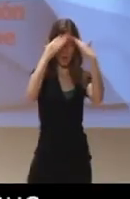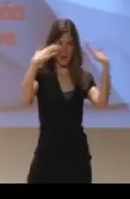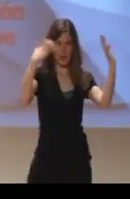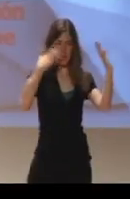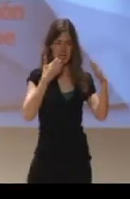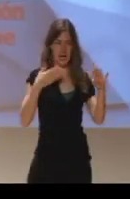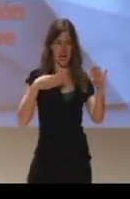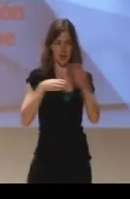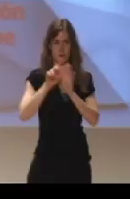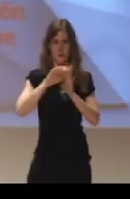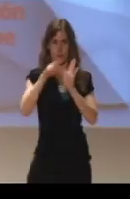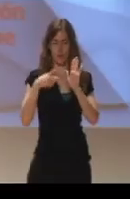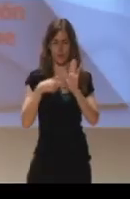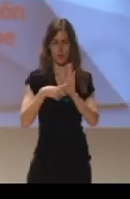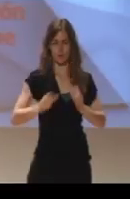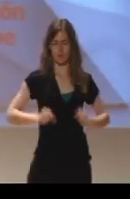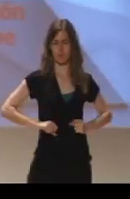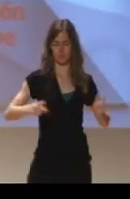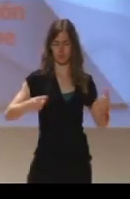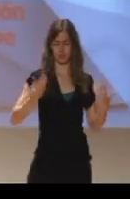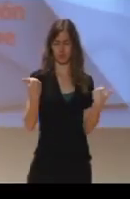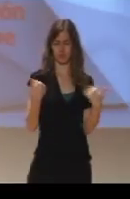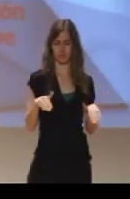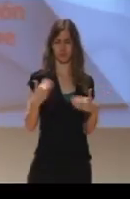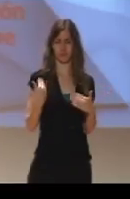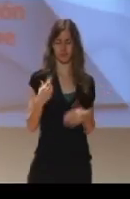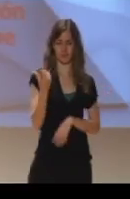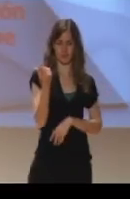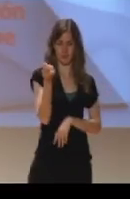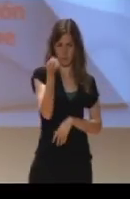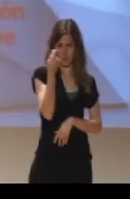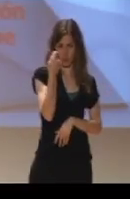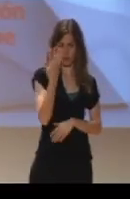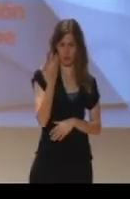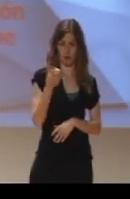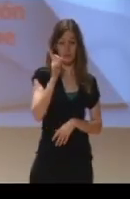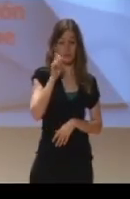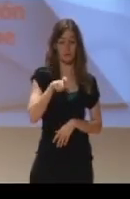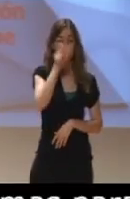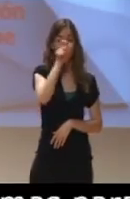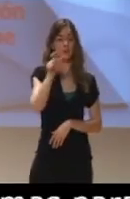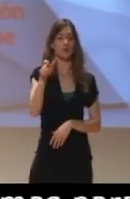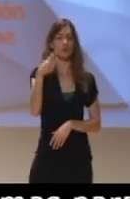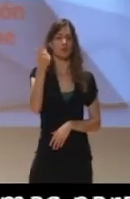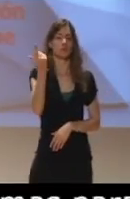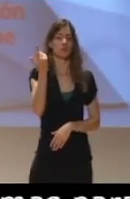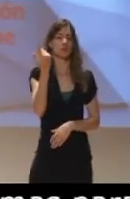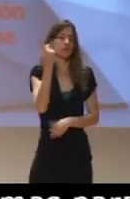this entails. On the other hand, people with visual